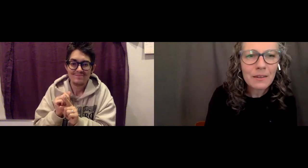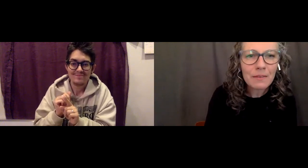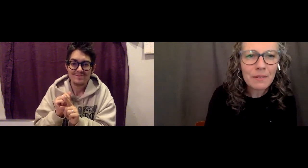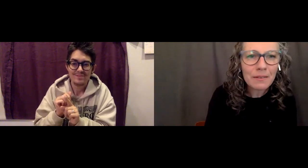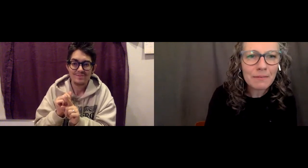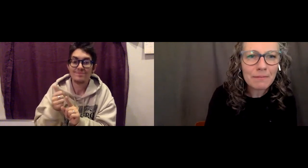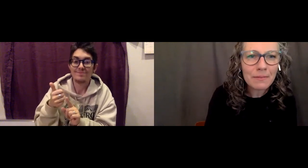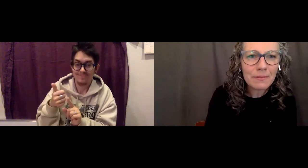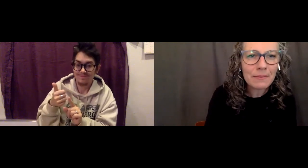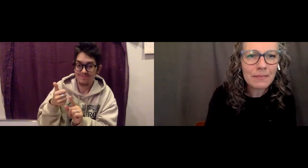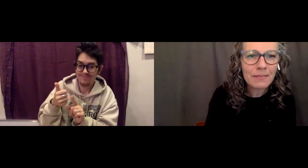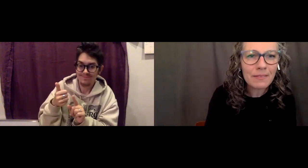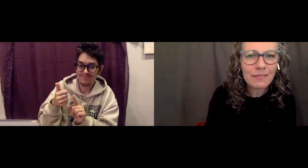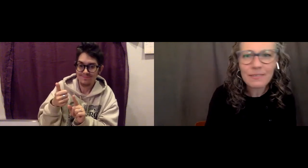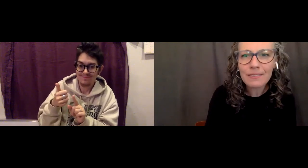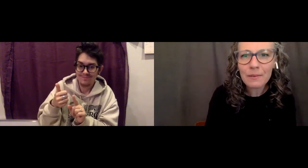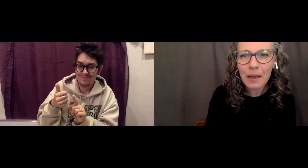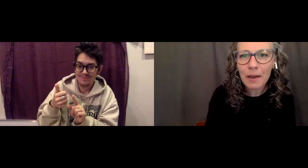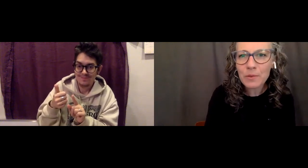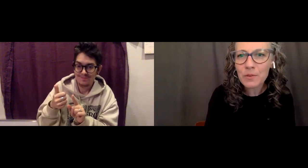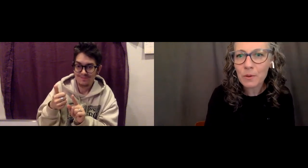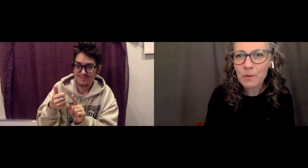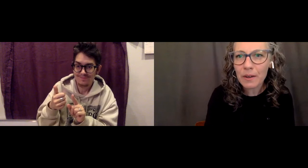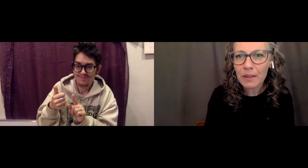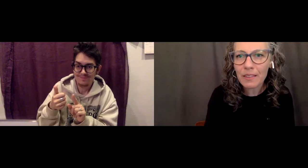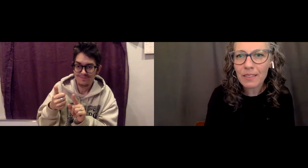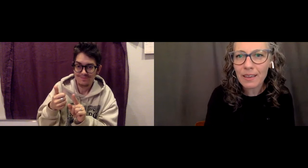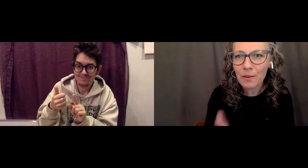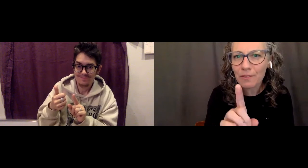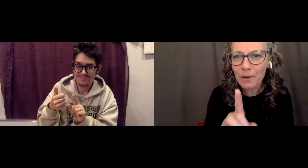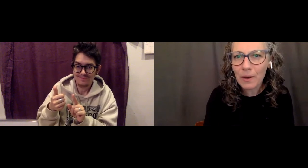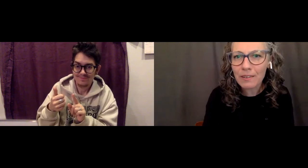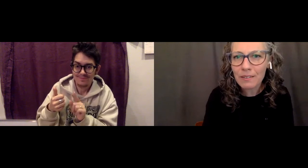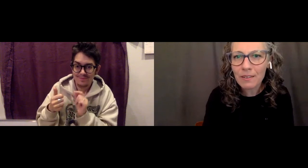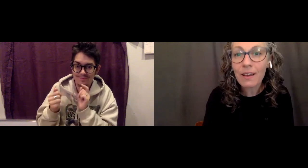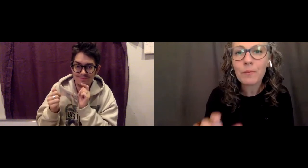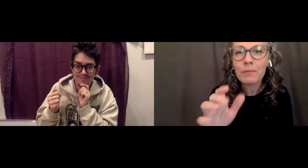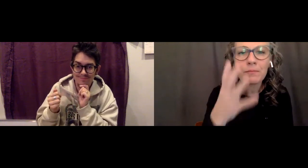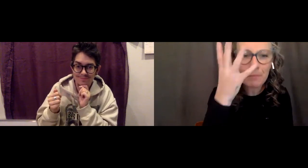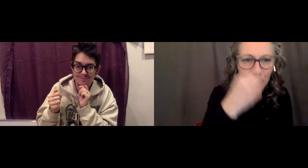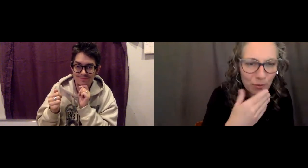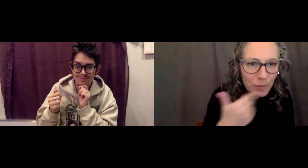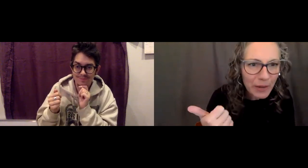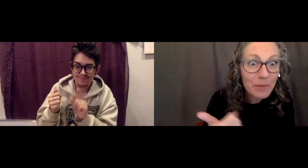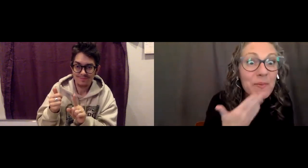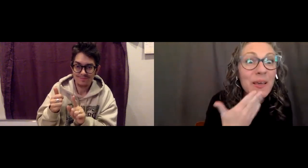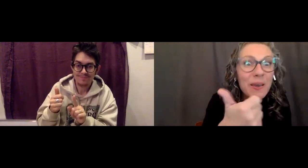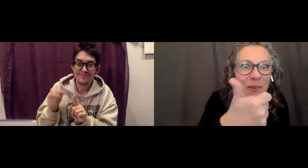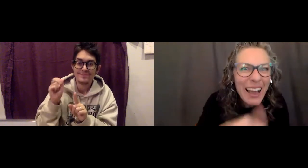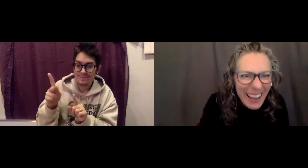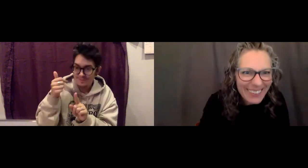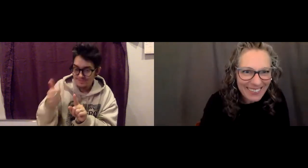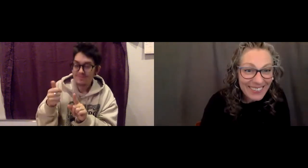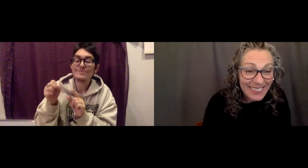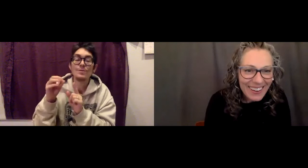Switch it to view to speaker. Okay, I'm so sorry, and thank you, everyone. Beautiful, better, thank